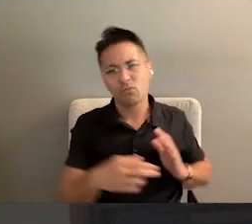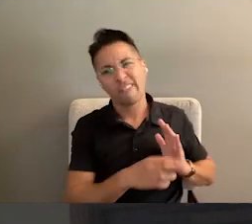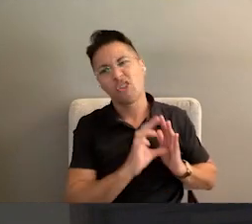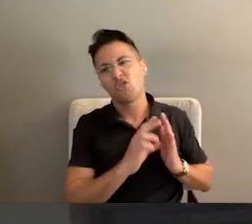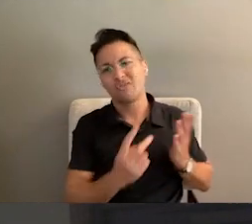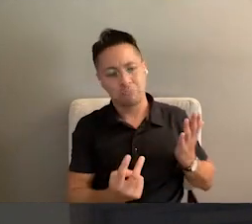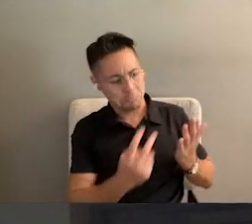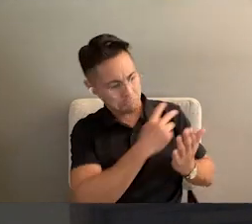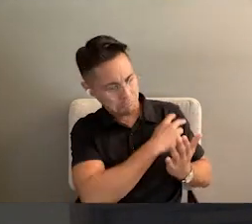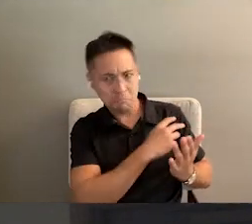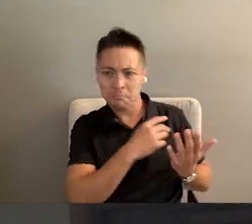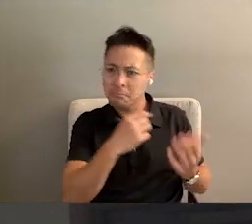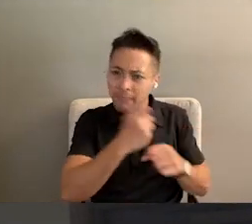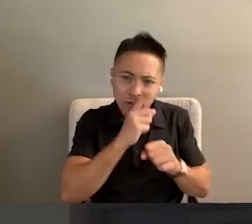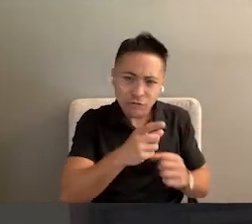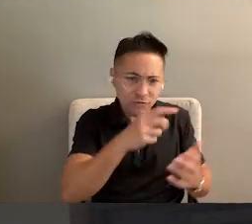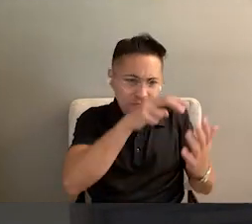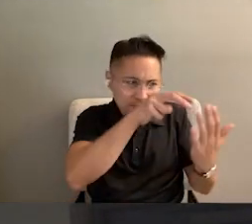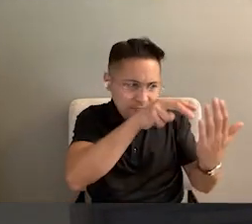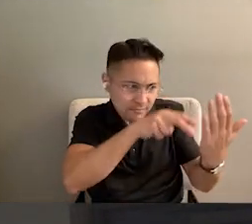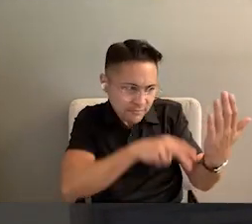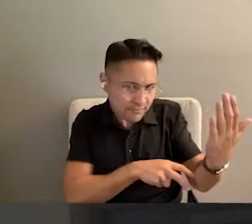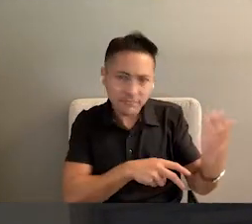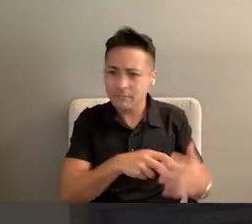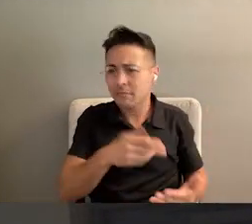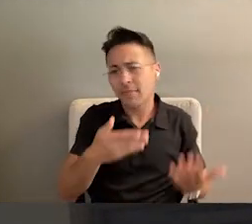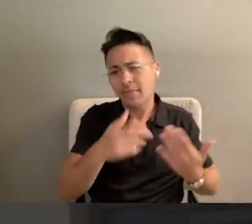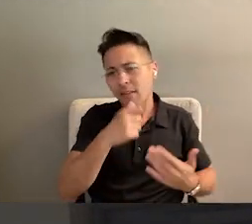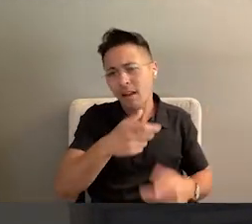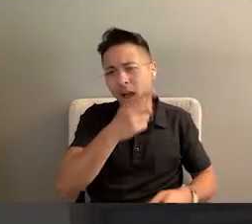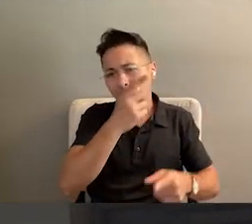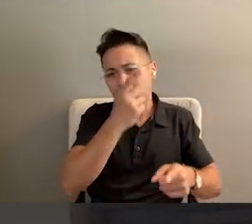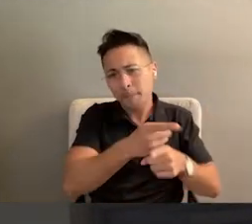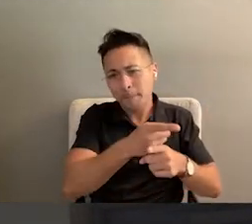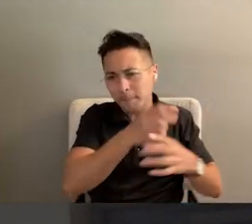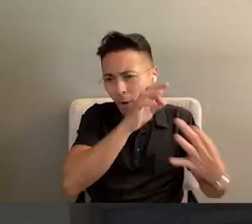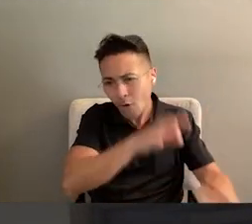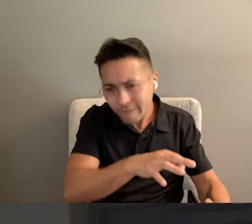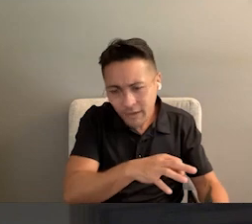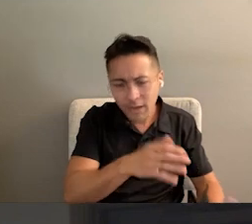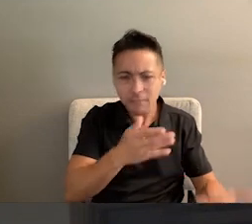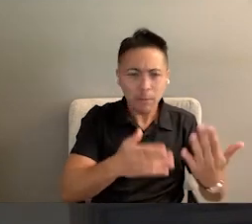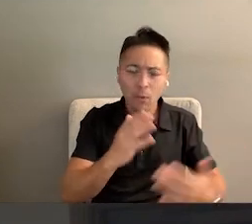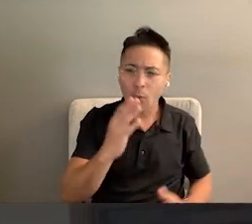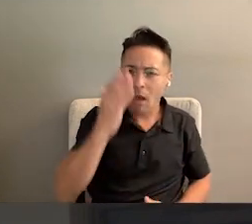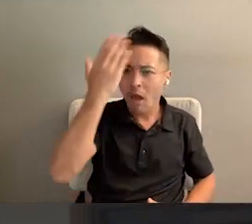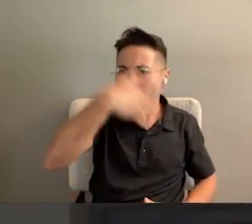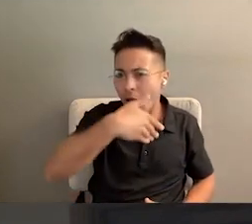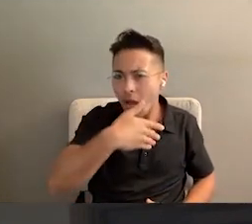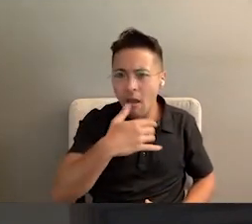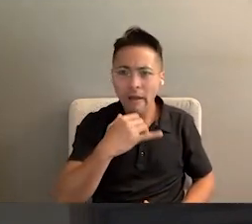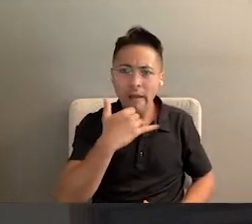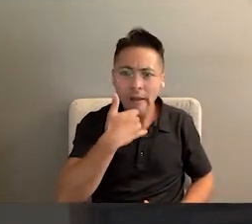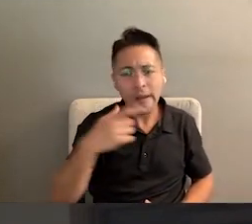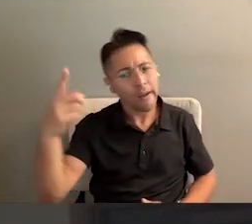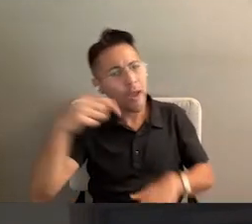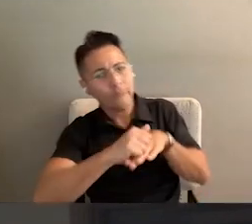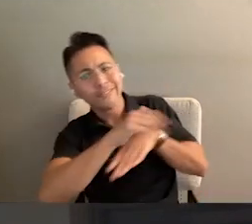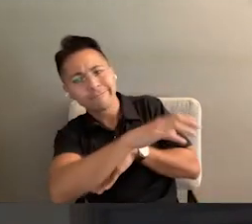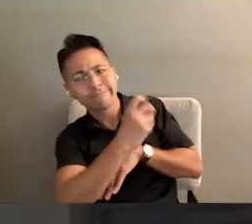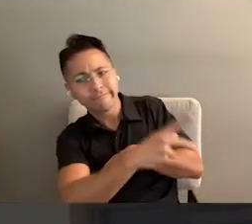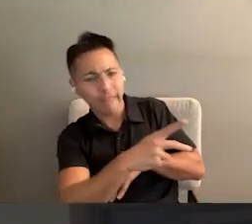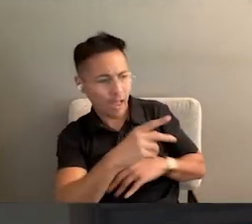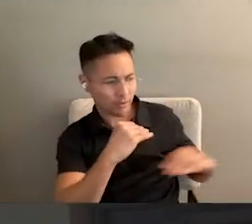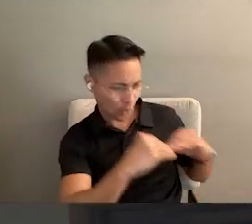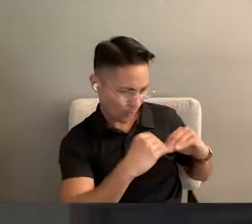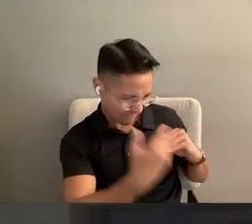They will review all the documents you write before you send them in. Make sure they're okay. They're not perfect. They'll probably make some